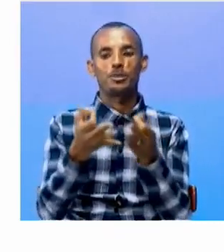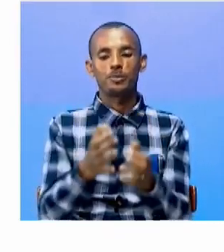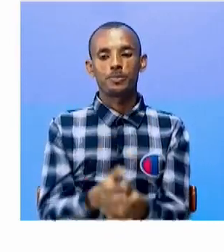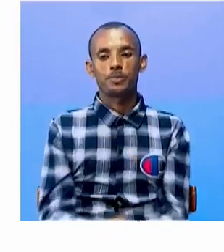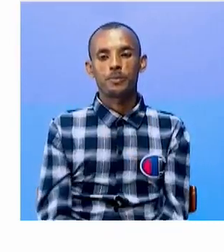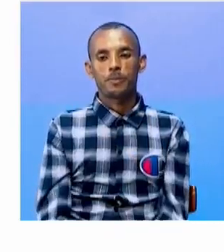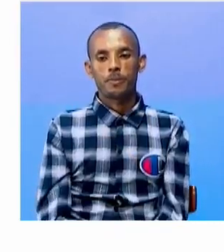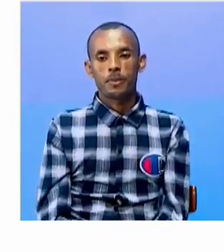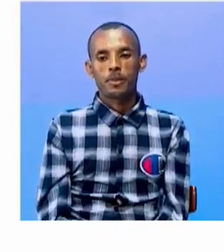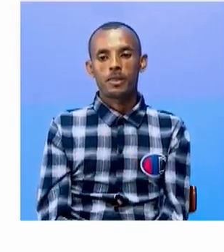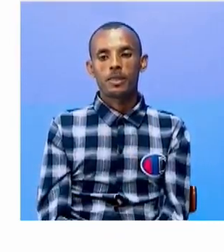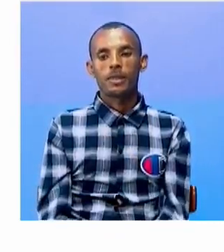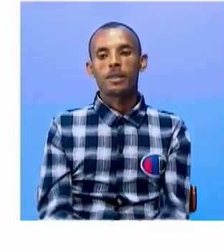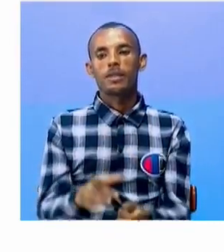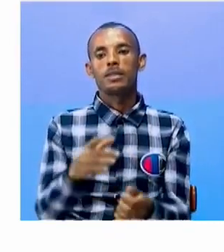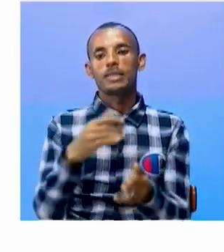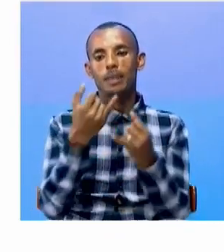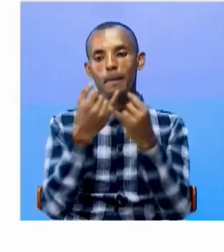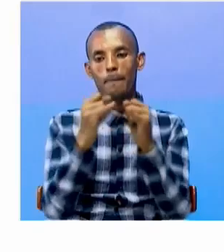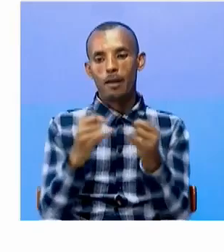the following algebraic